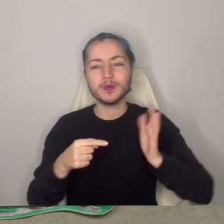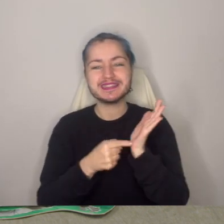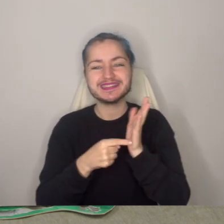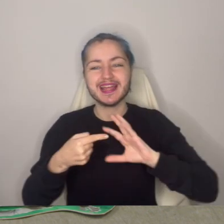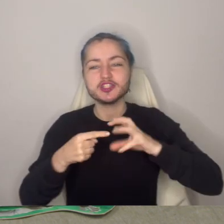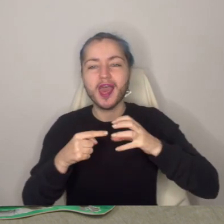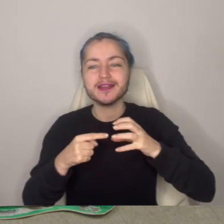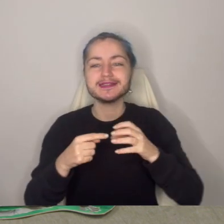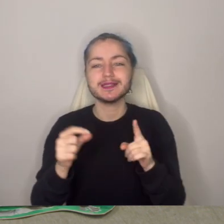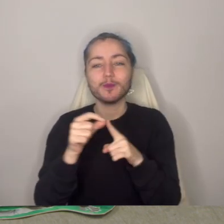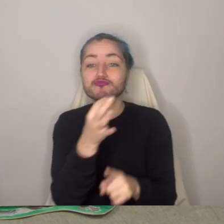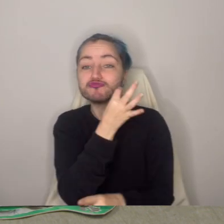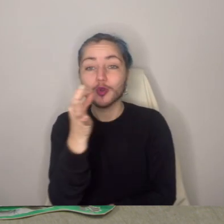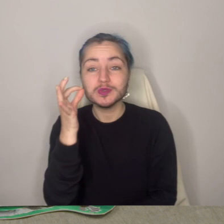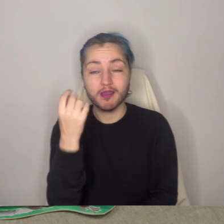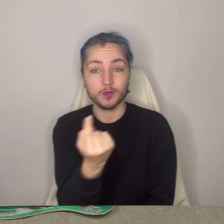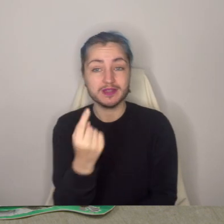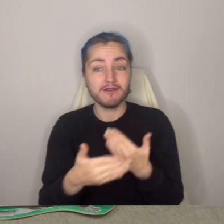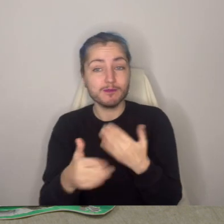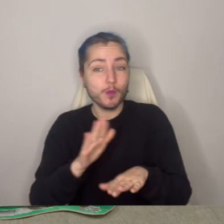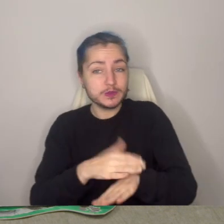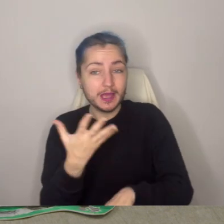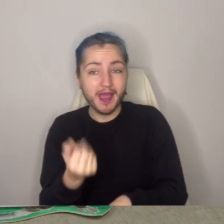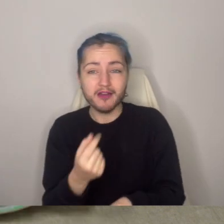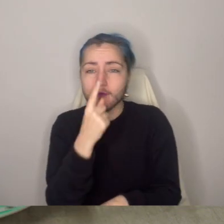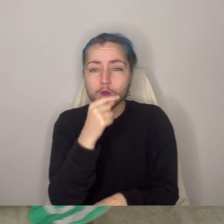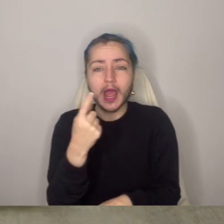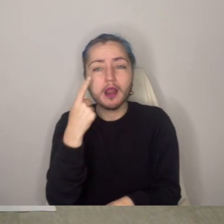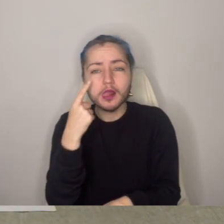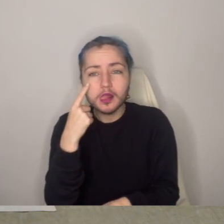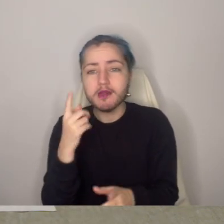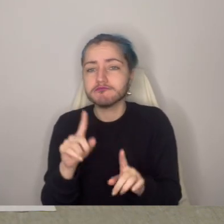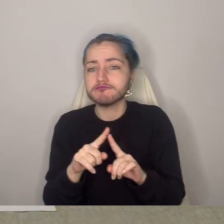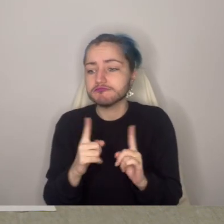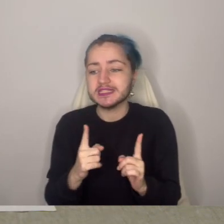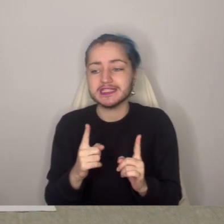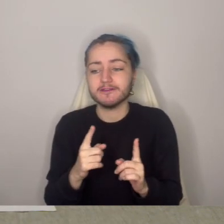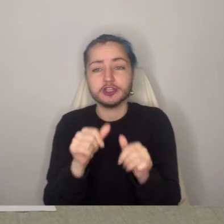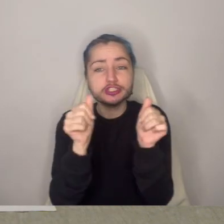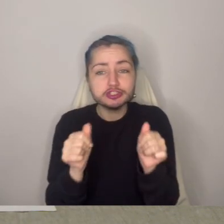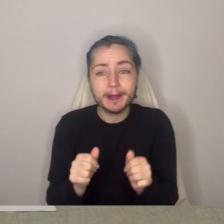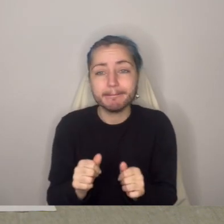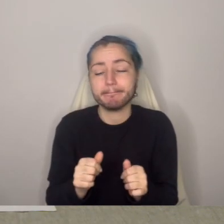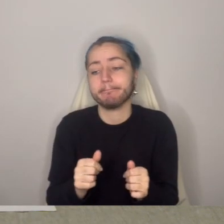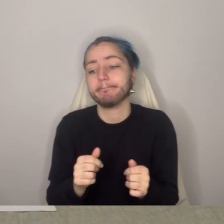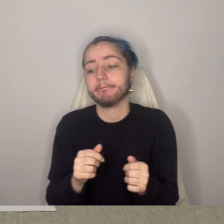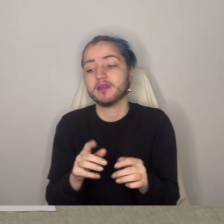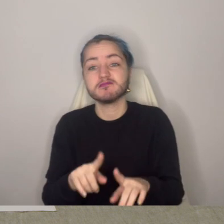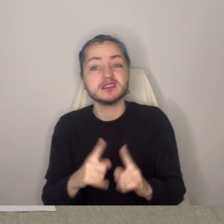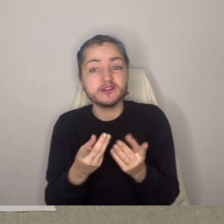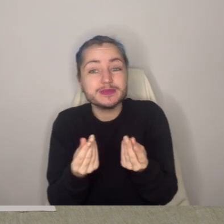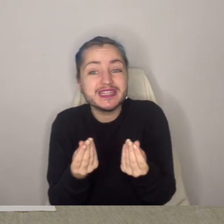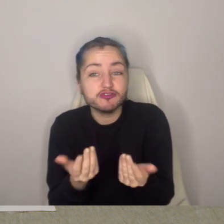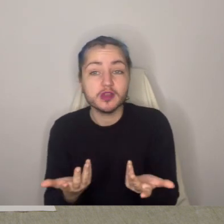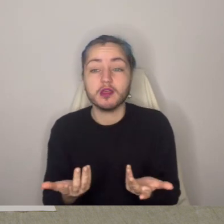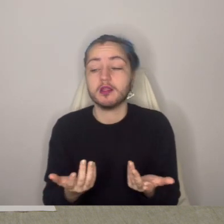And if you have more time, you can experiment with different shapes, with different kinds of